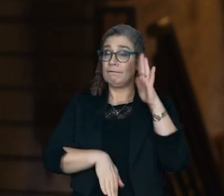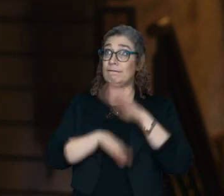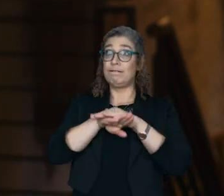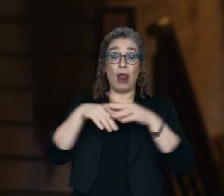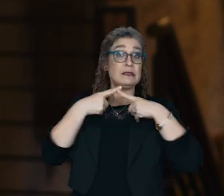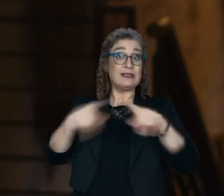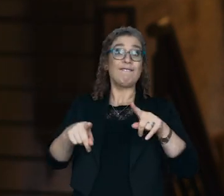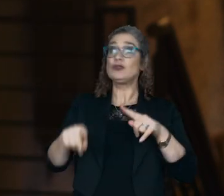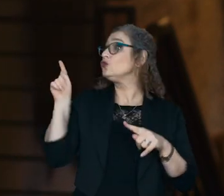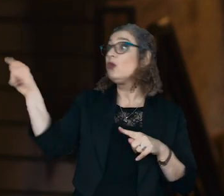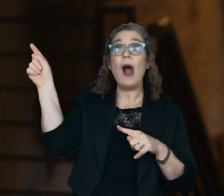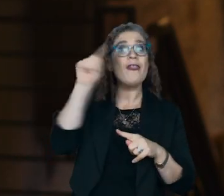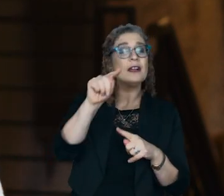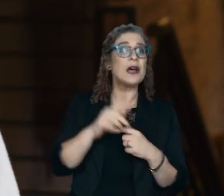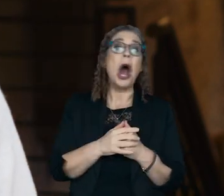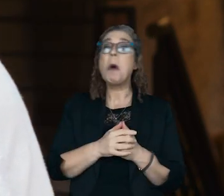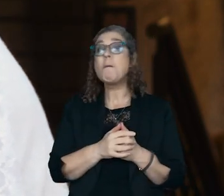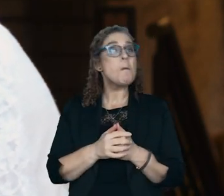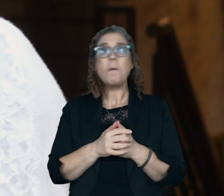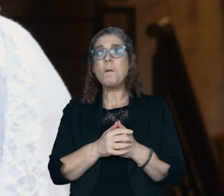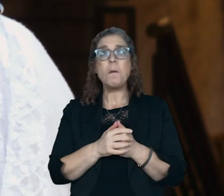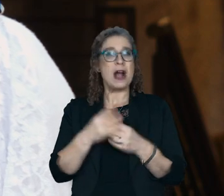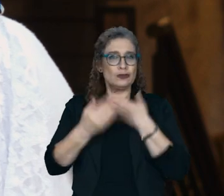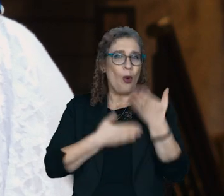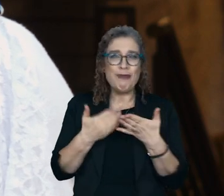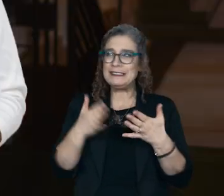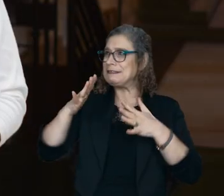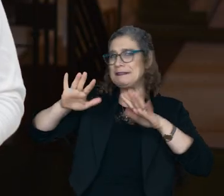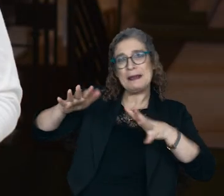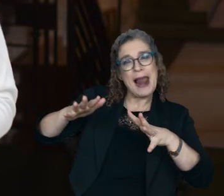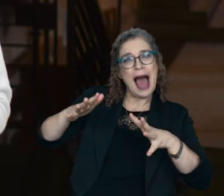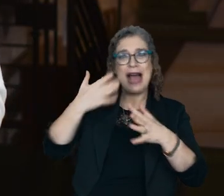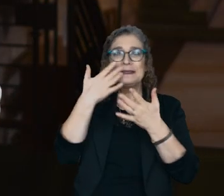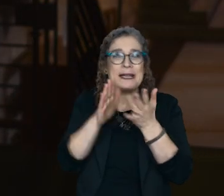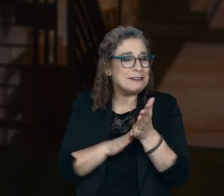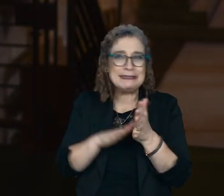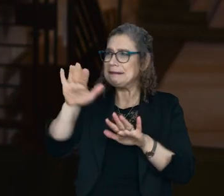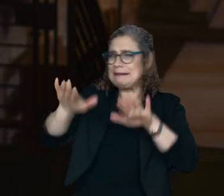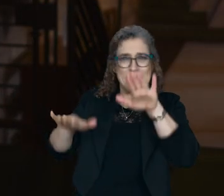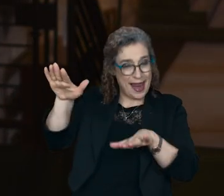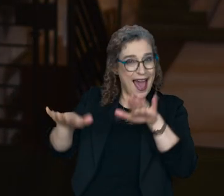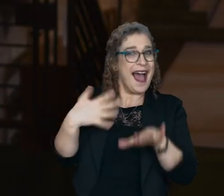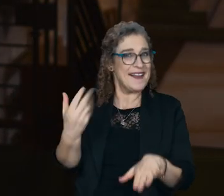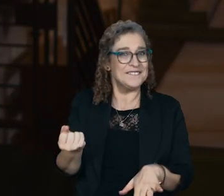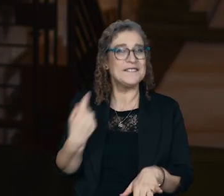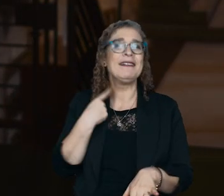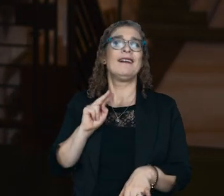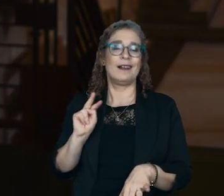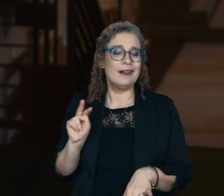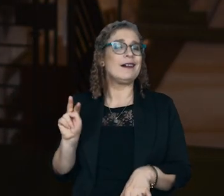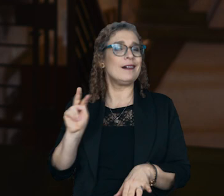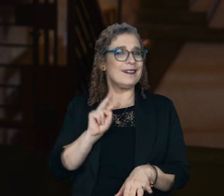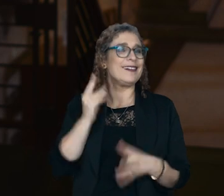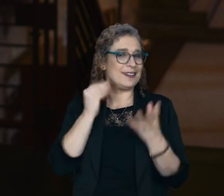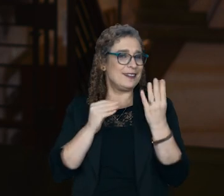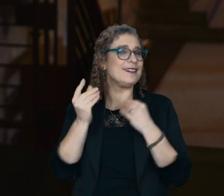the provinces we visited within the Anglican Communion. It's my hope and prayer that this